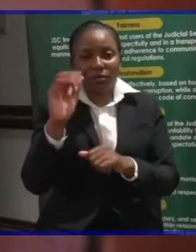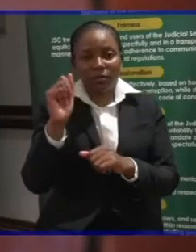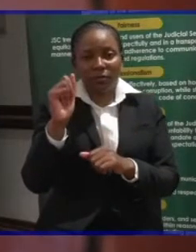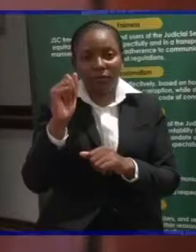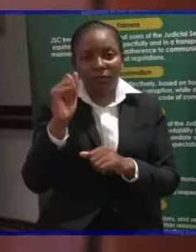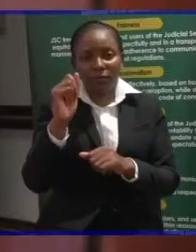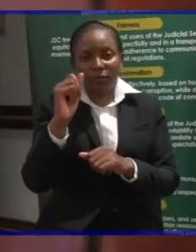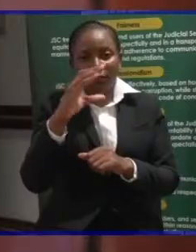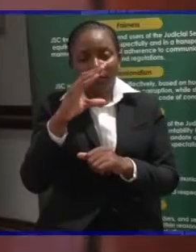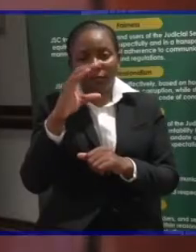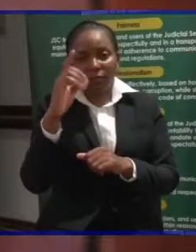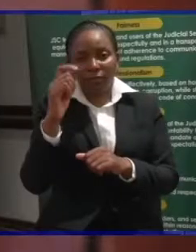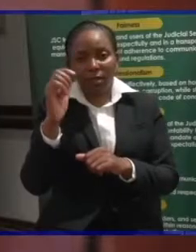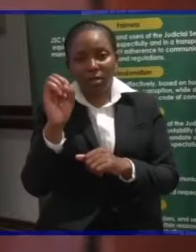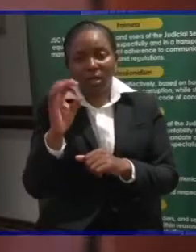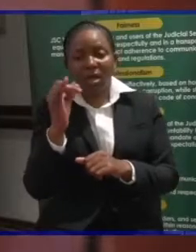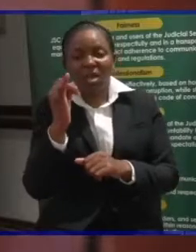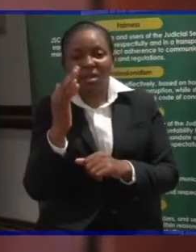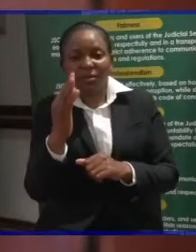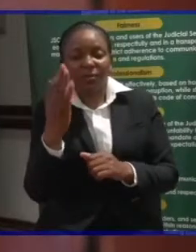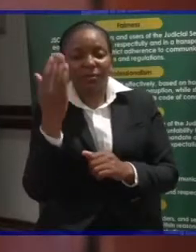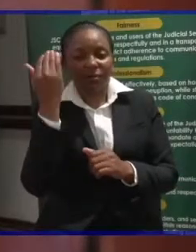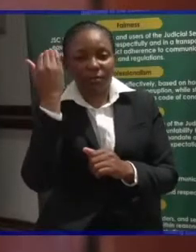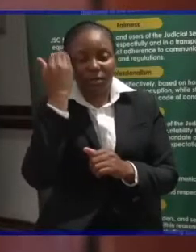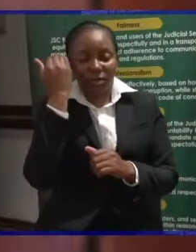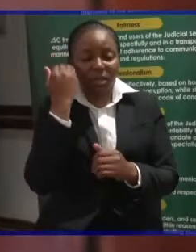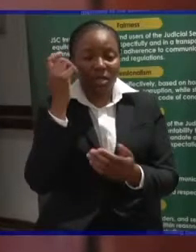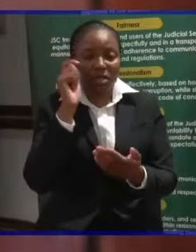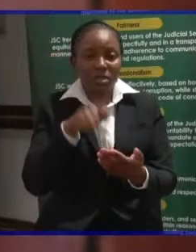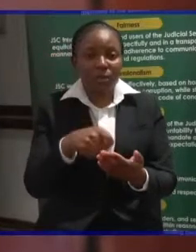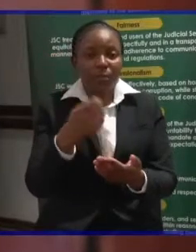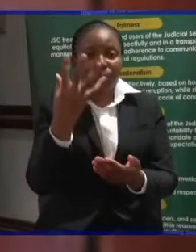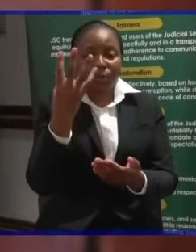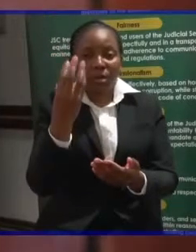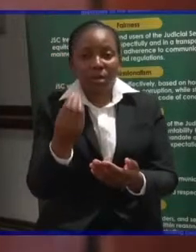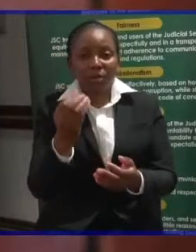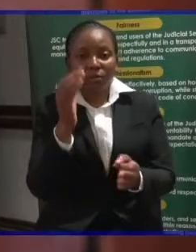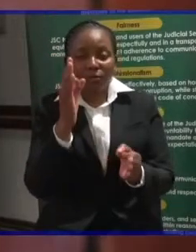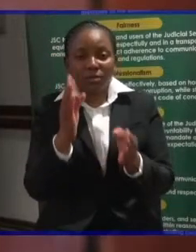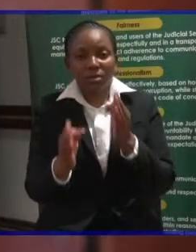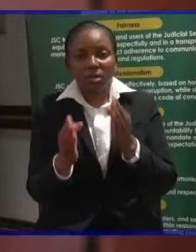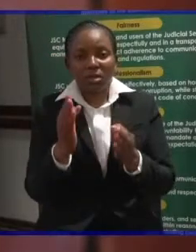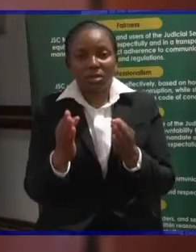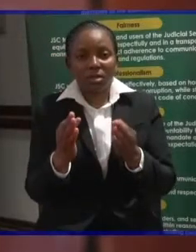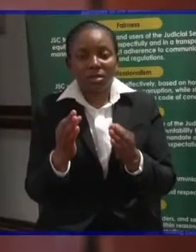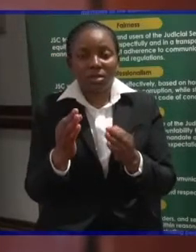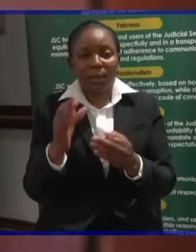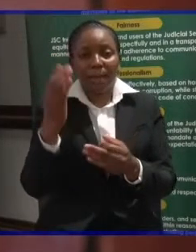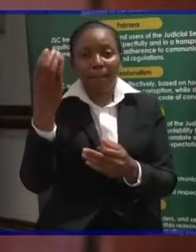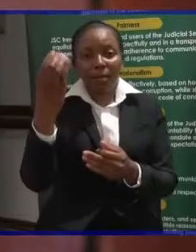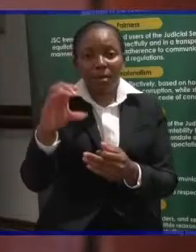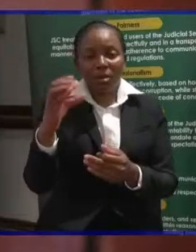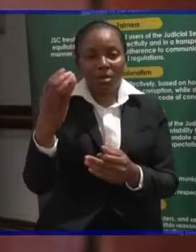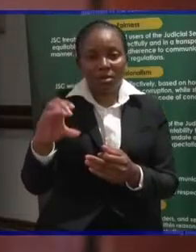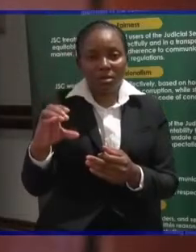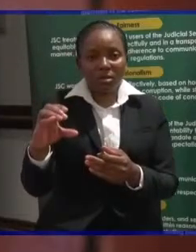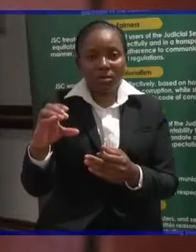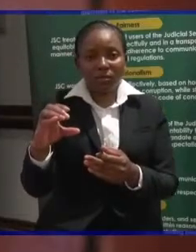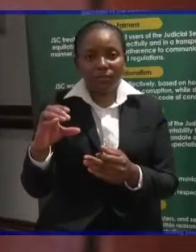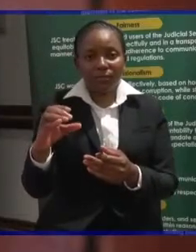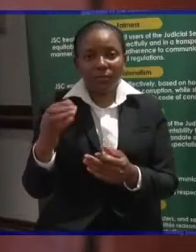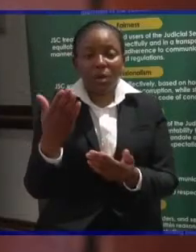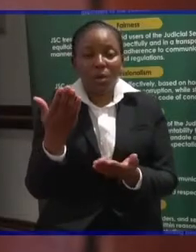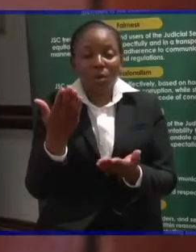If the judge has meromoti decided that the matter, or